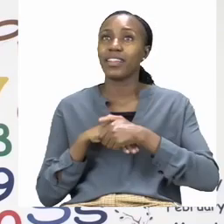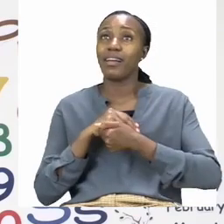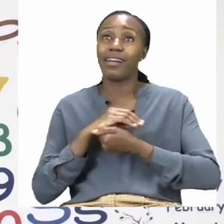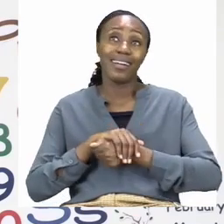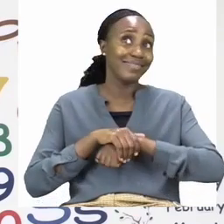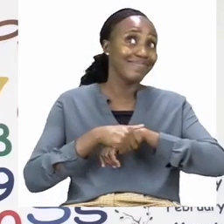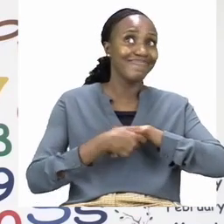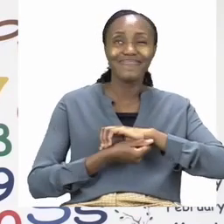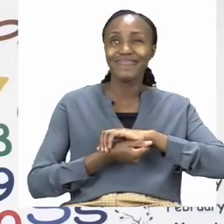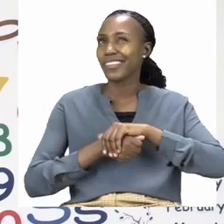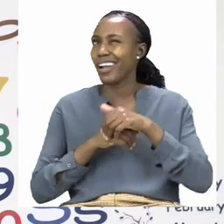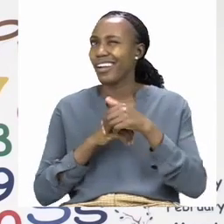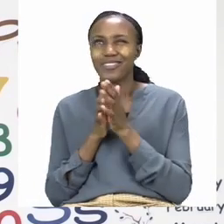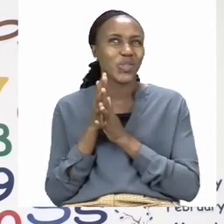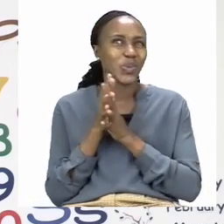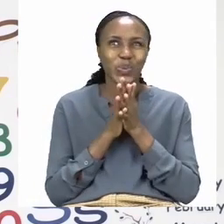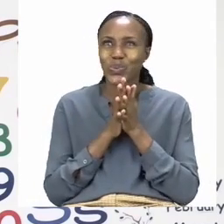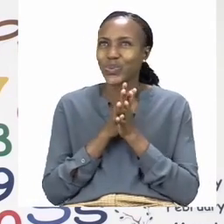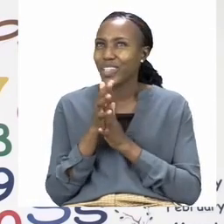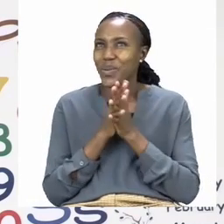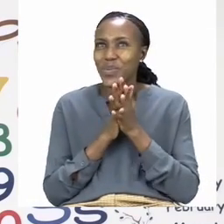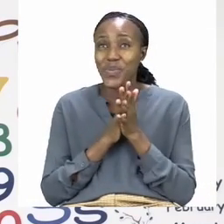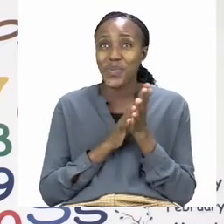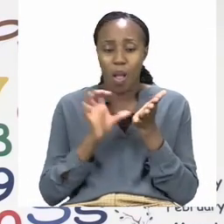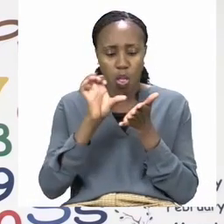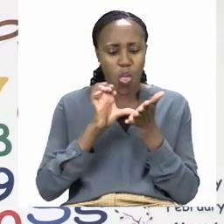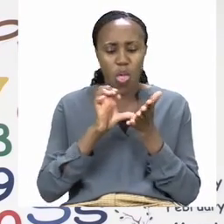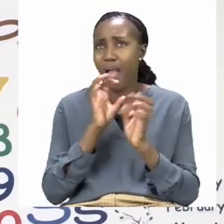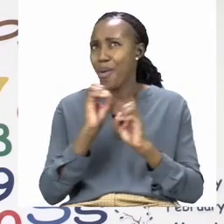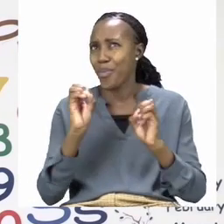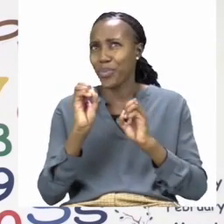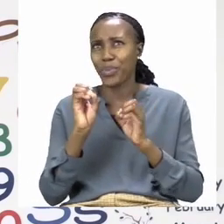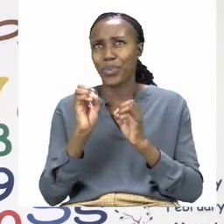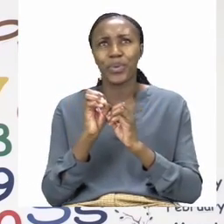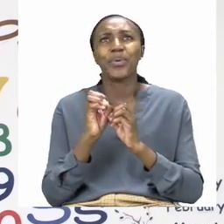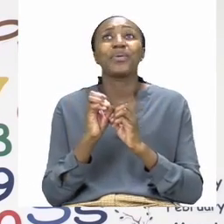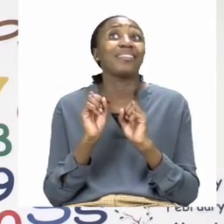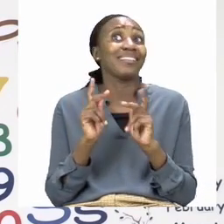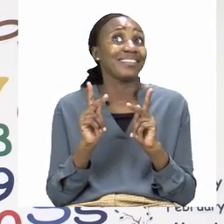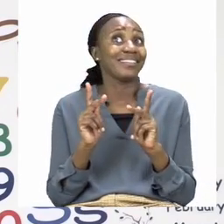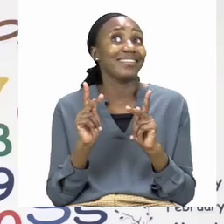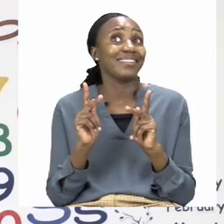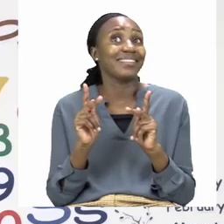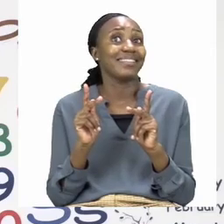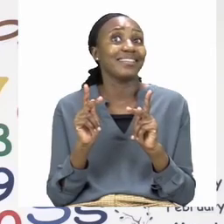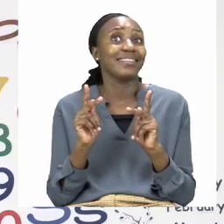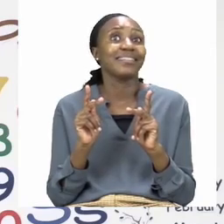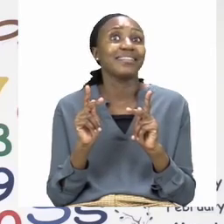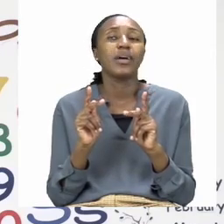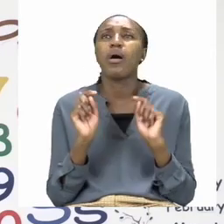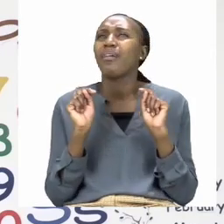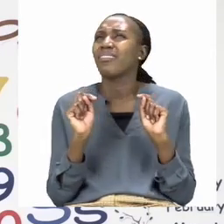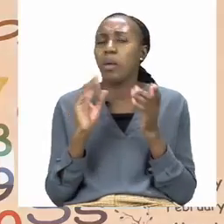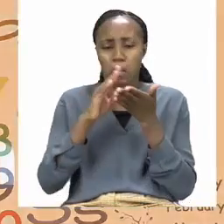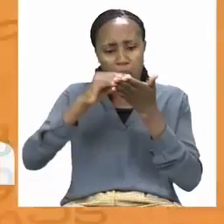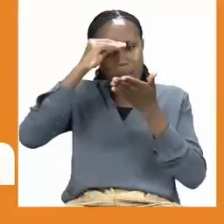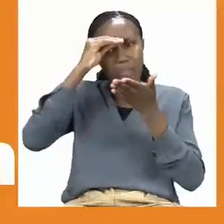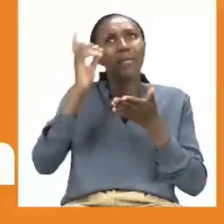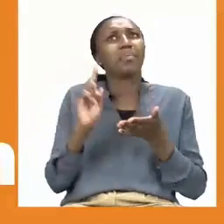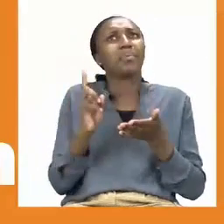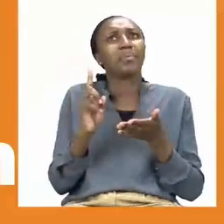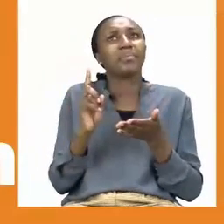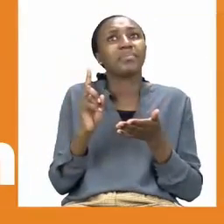We rub it in so that we can keep all the germs away. Now let's see what we'll learn about